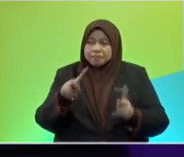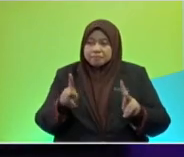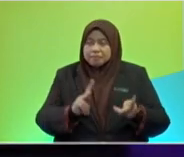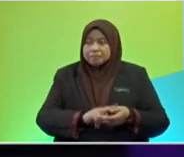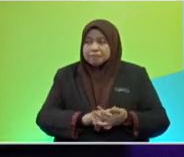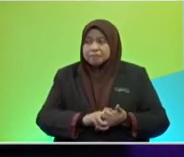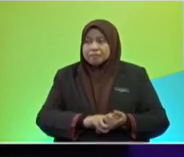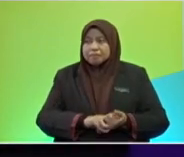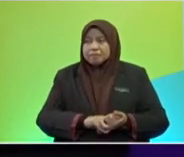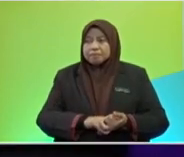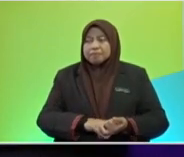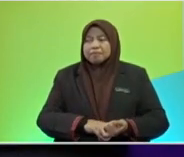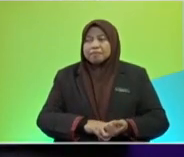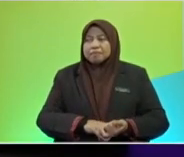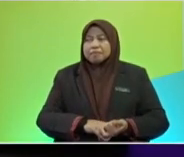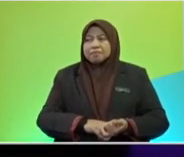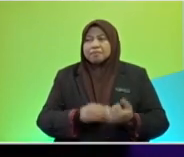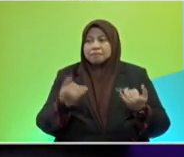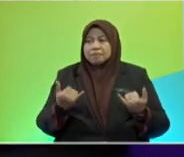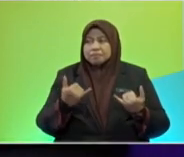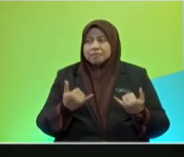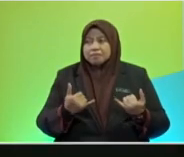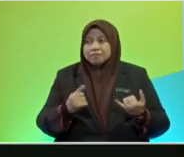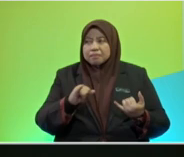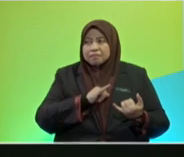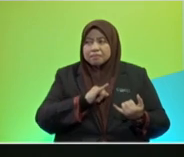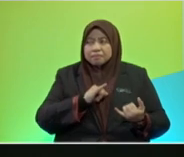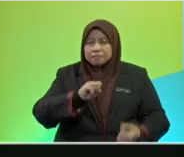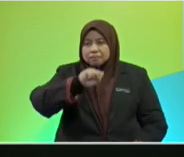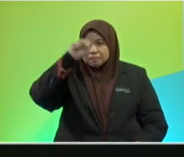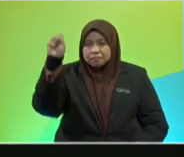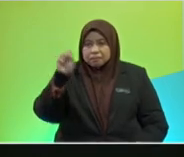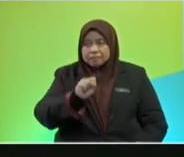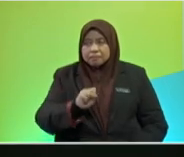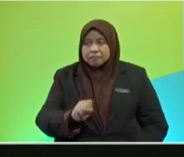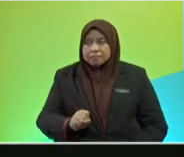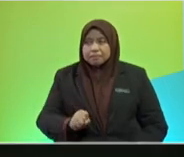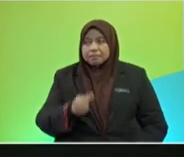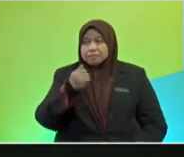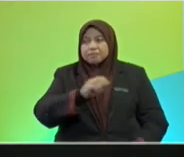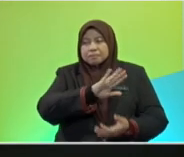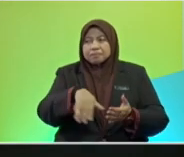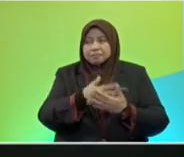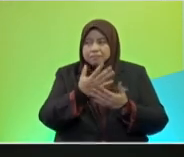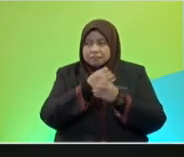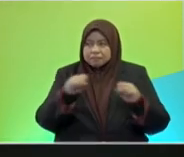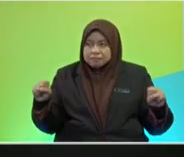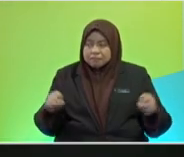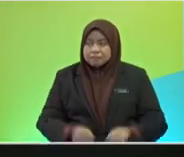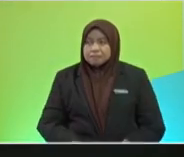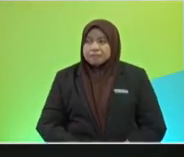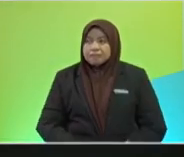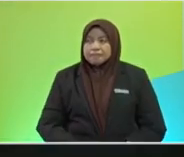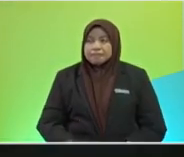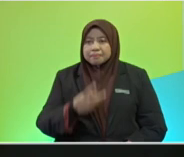actually, John. Okay, so now I have a question for you. Okay. Are you ready? All right. All right. Look at